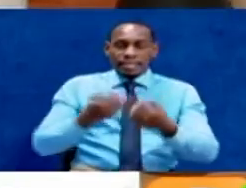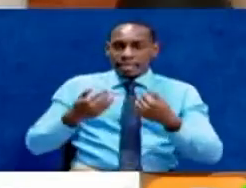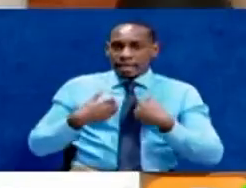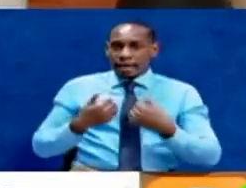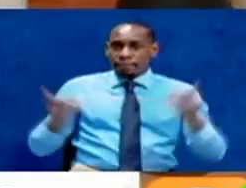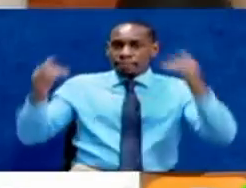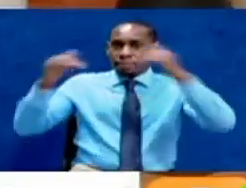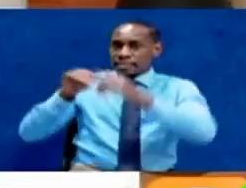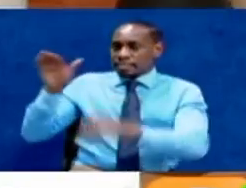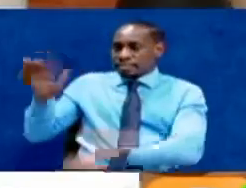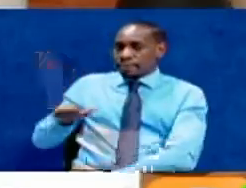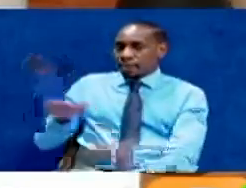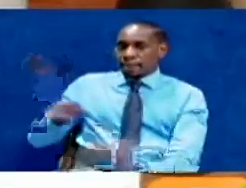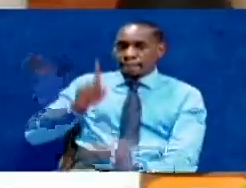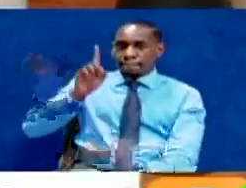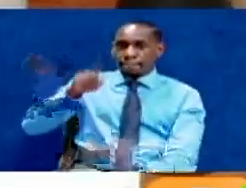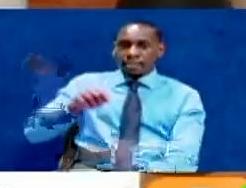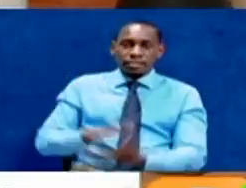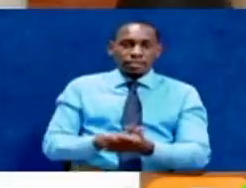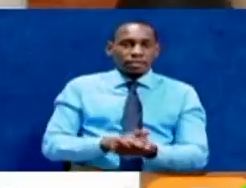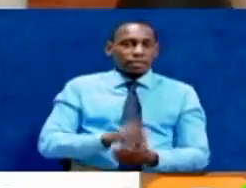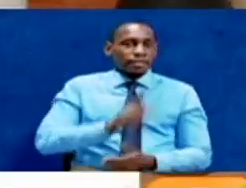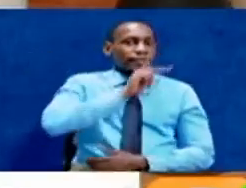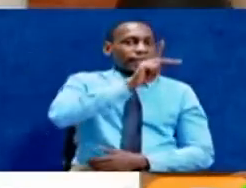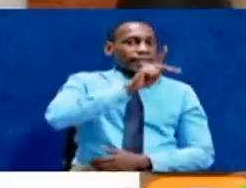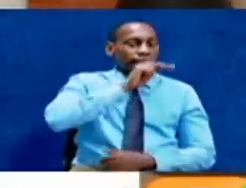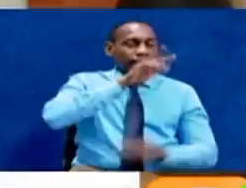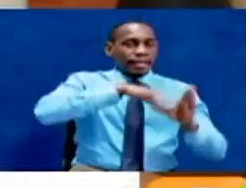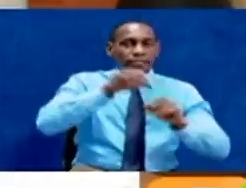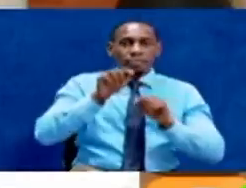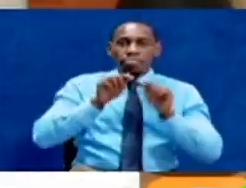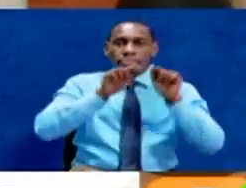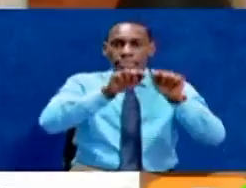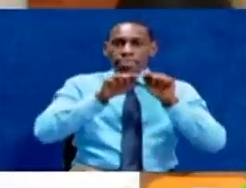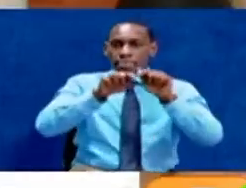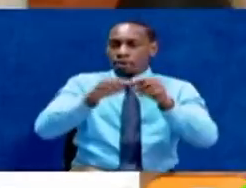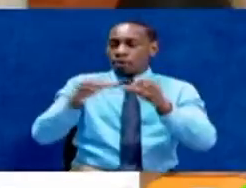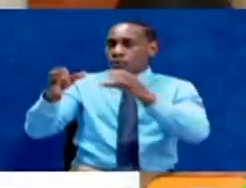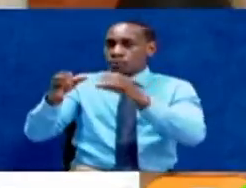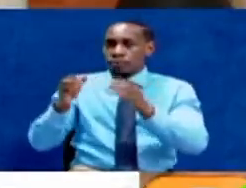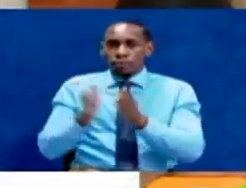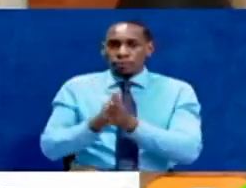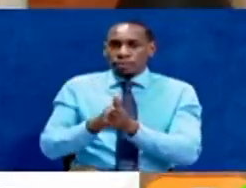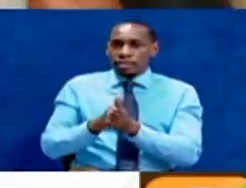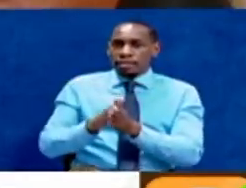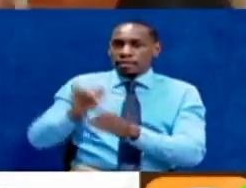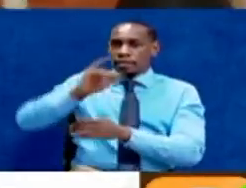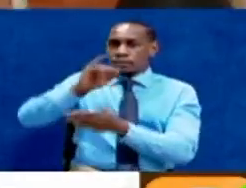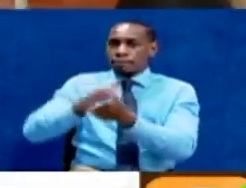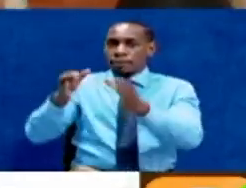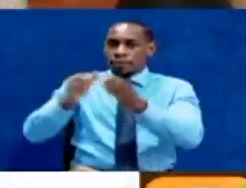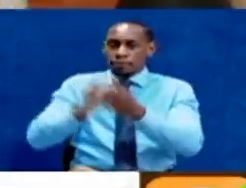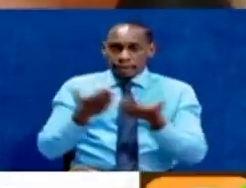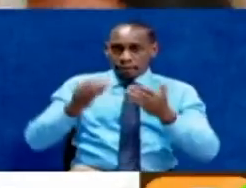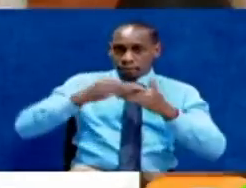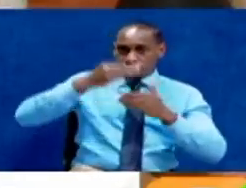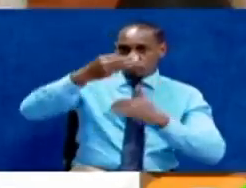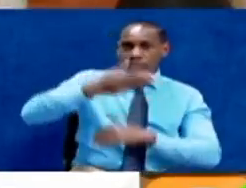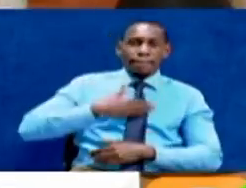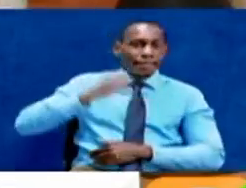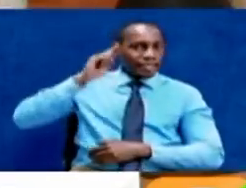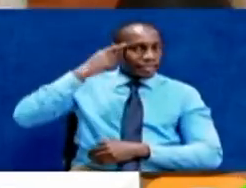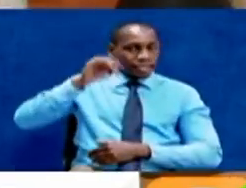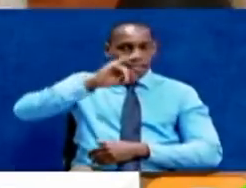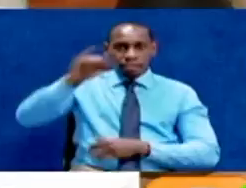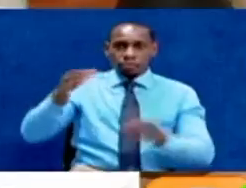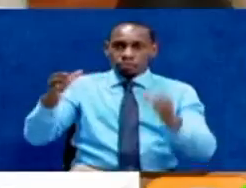hold kamukunjis in parliament. We don't have to come and make noise outside and throw and point fingers at the party or the house that we belong to. So moving forward, I think Jubilee is